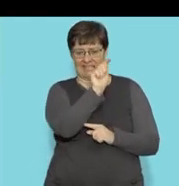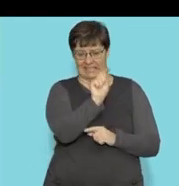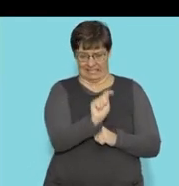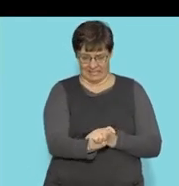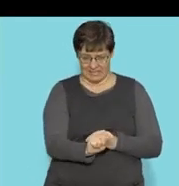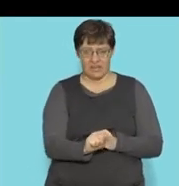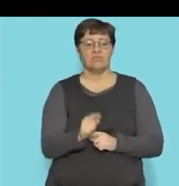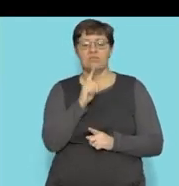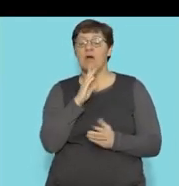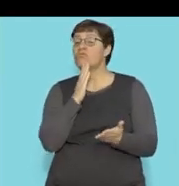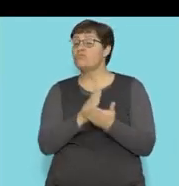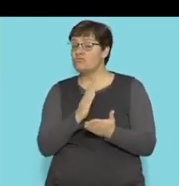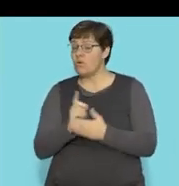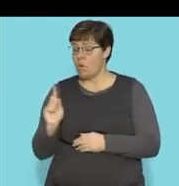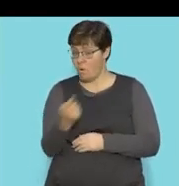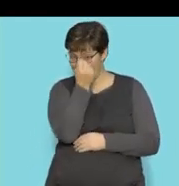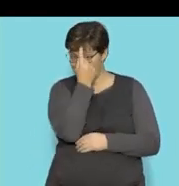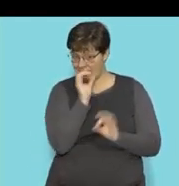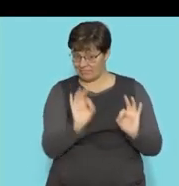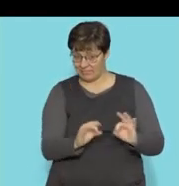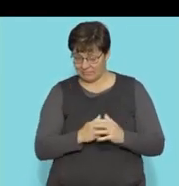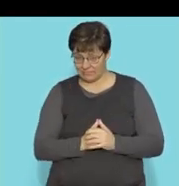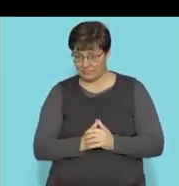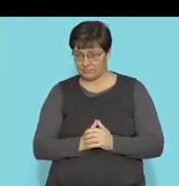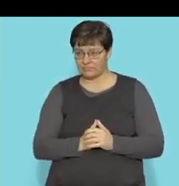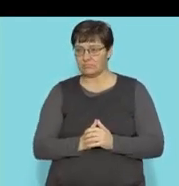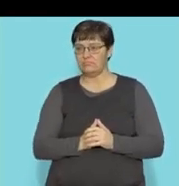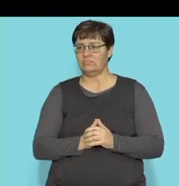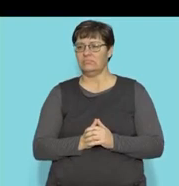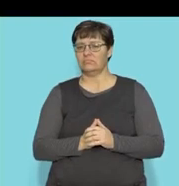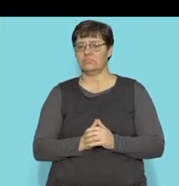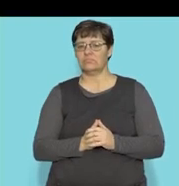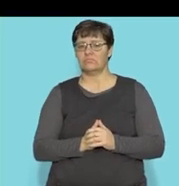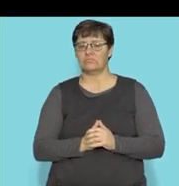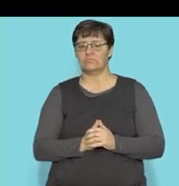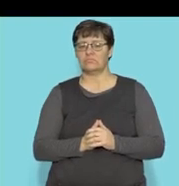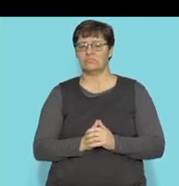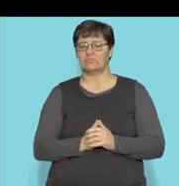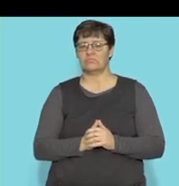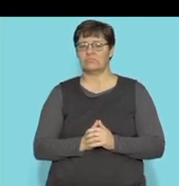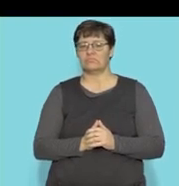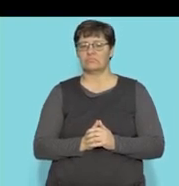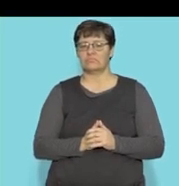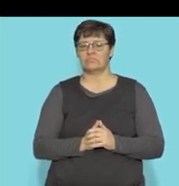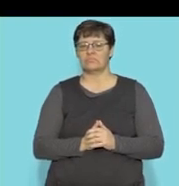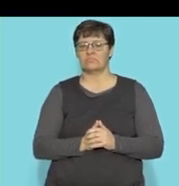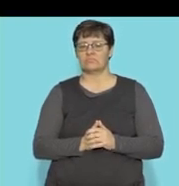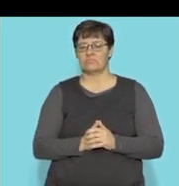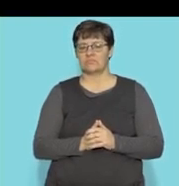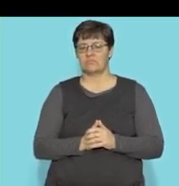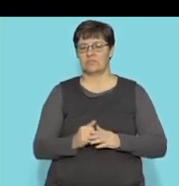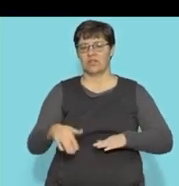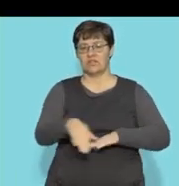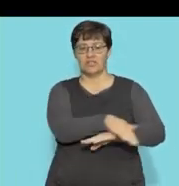that I can make sure that everyone's on the same page. Cool. So, we know that the surface